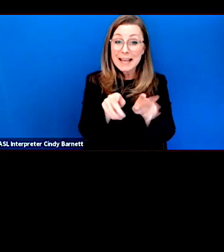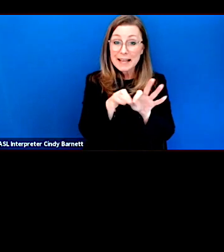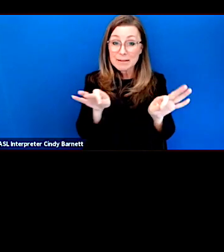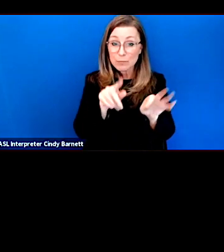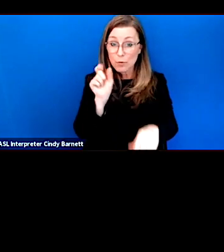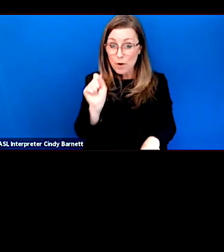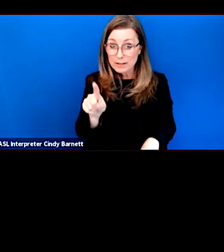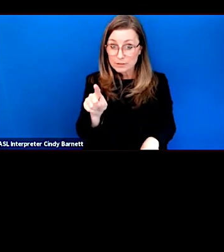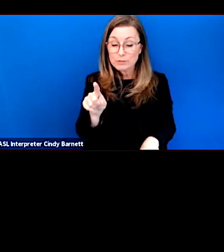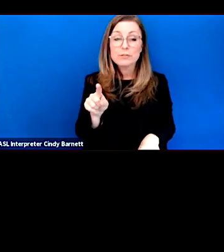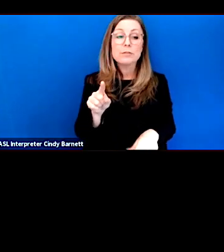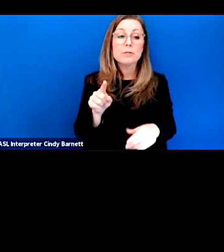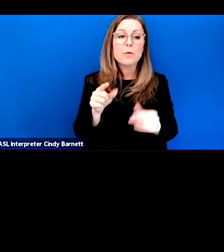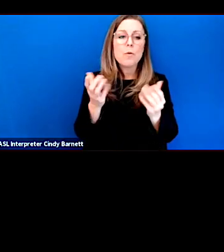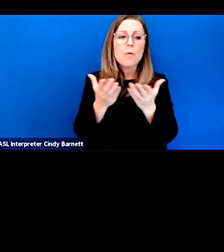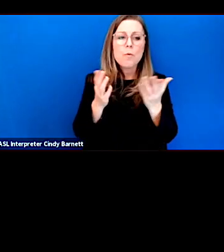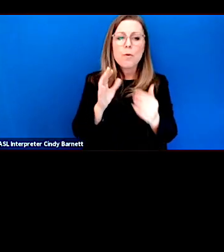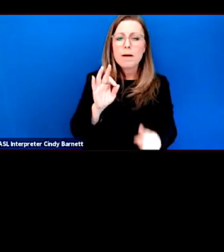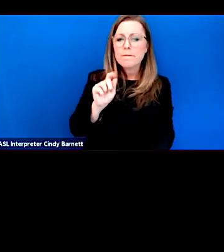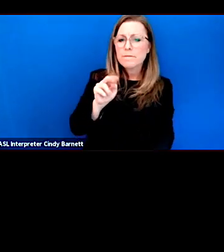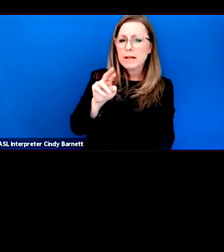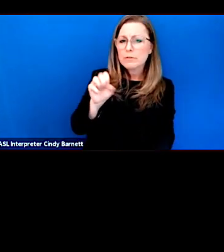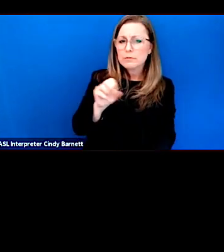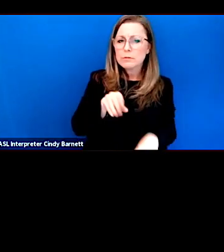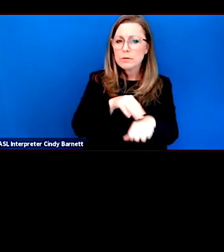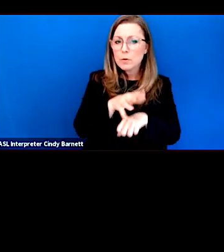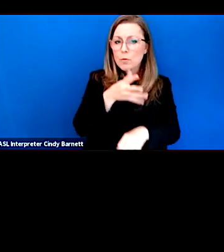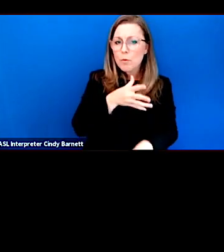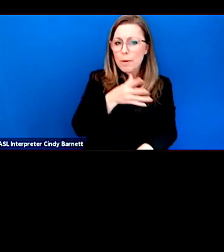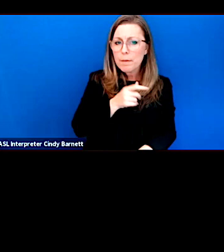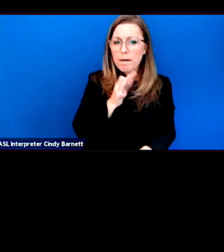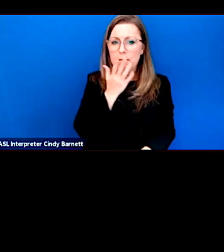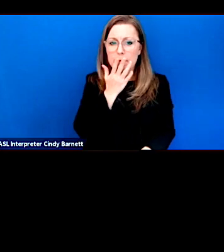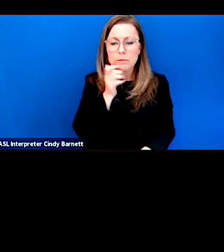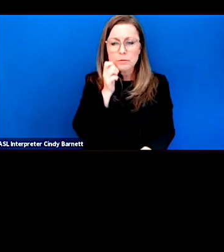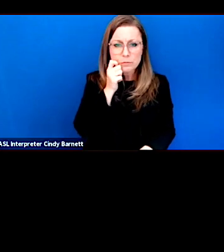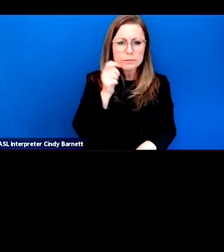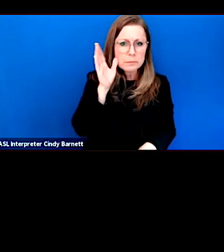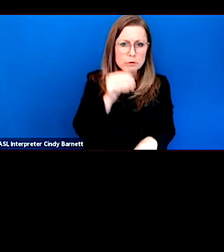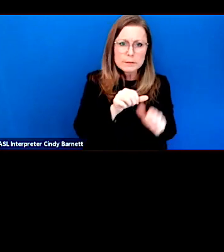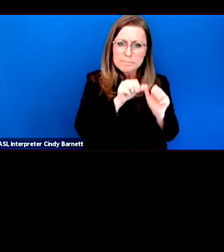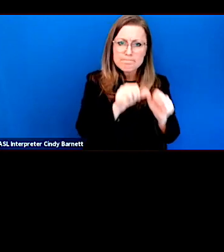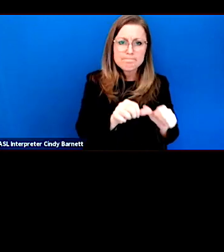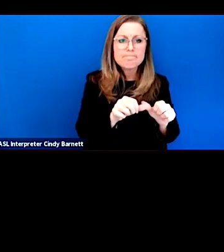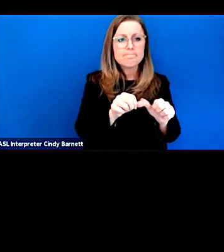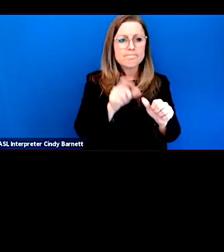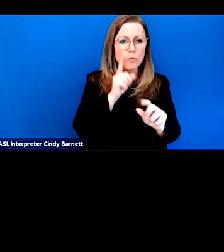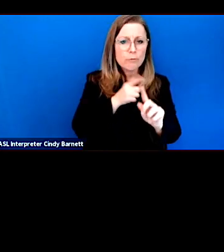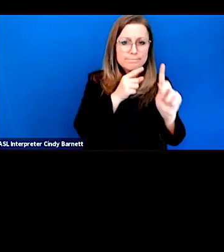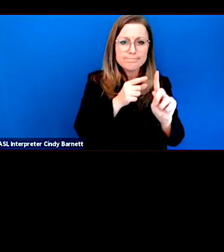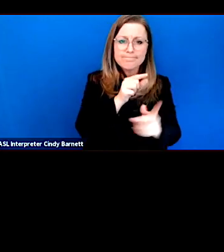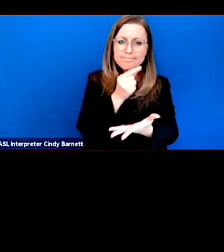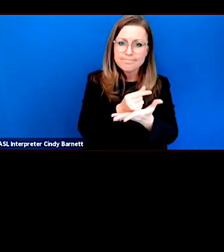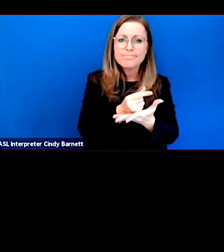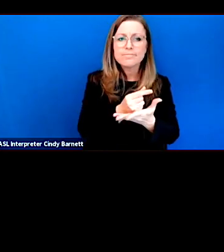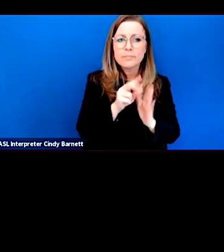question: what factors influence women of color's persistence in undergraduate engineering education? So take a moment and